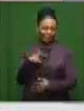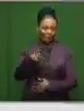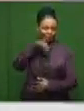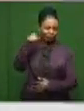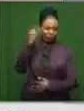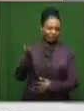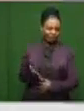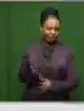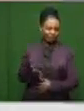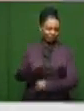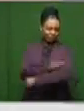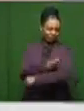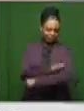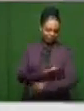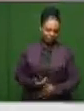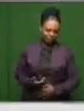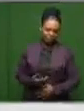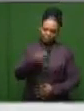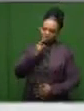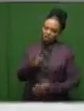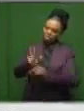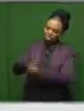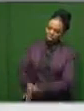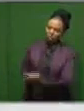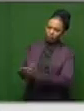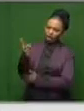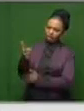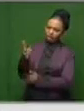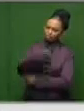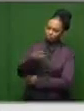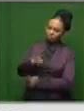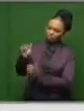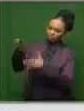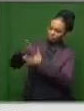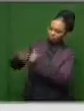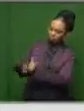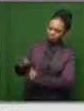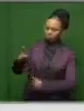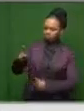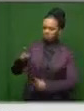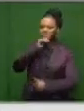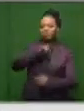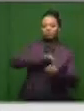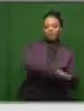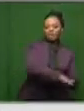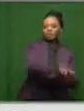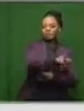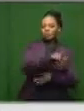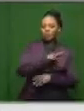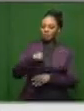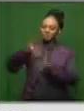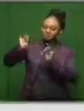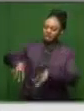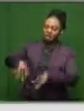cannot infringe on the rights of my colleagues and then spread the virus in the workplace as a result of not taking the vaccine.